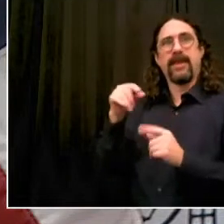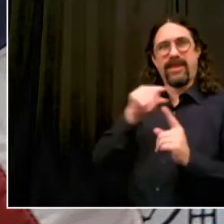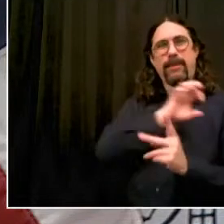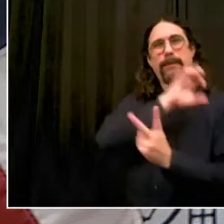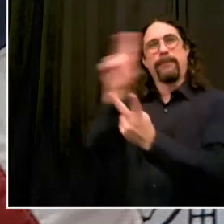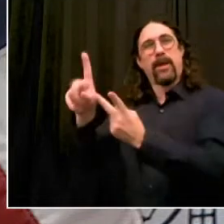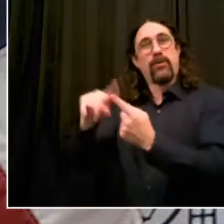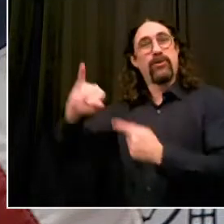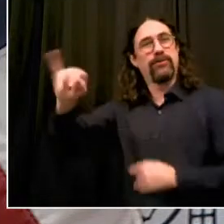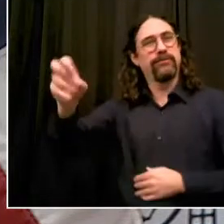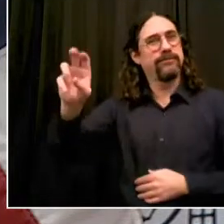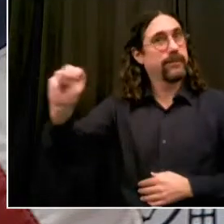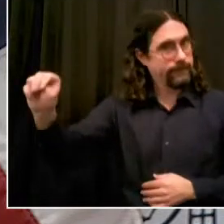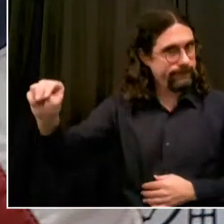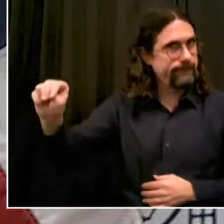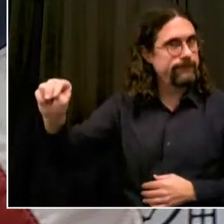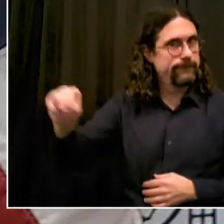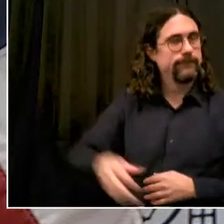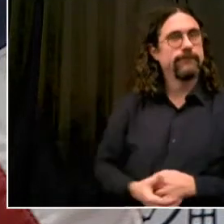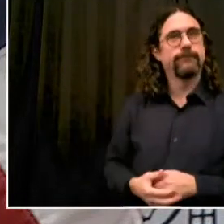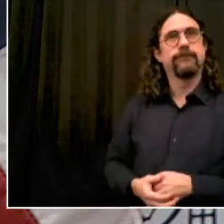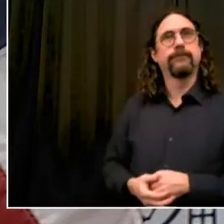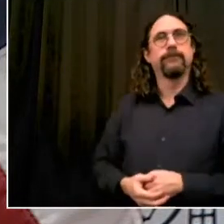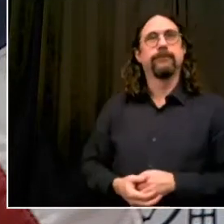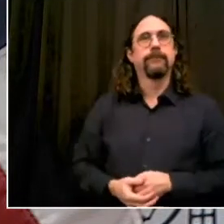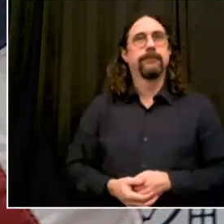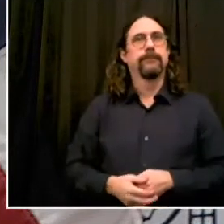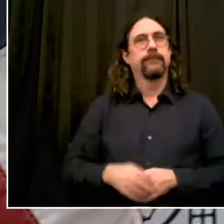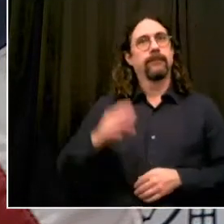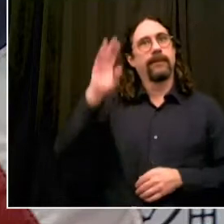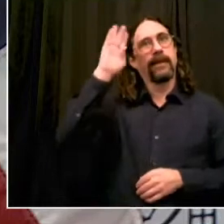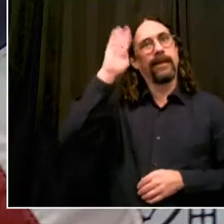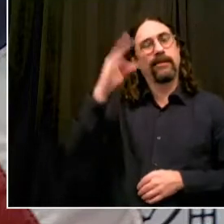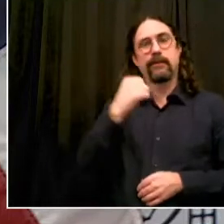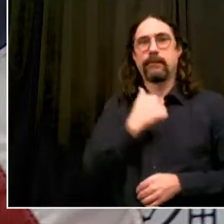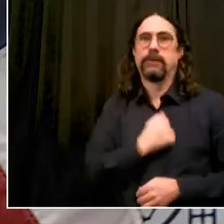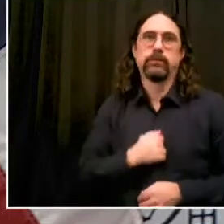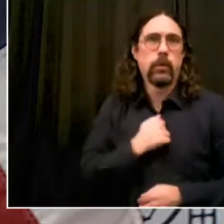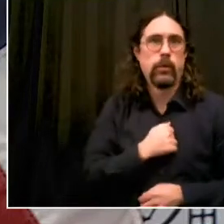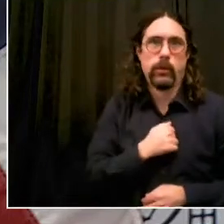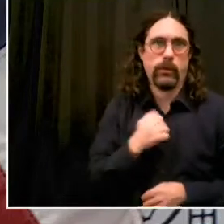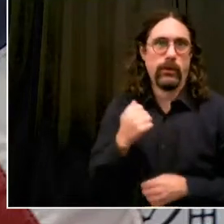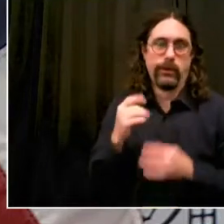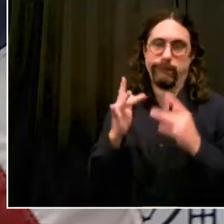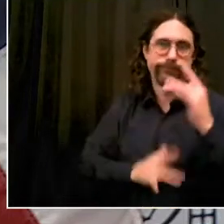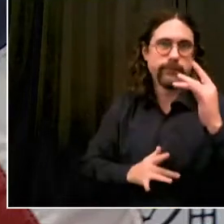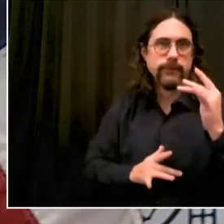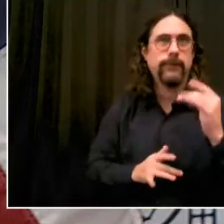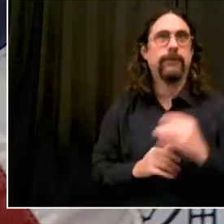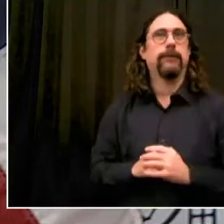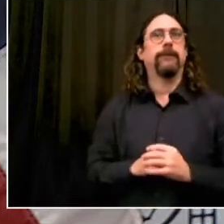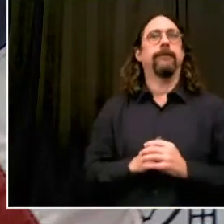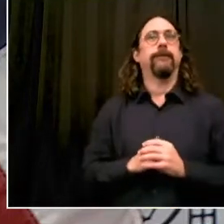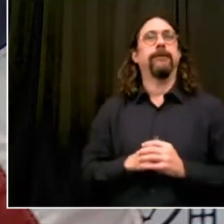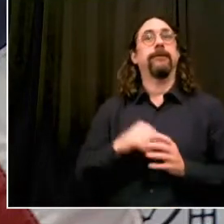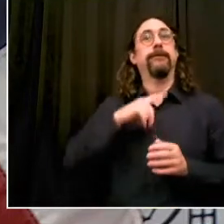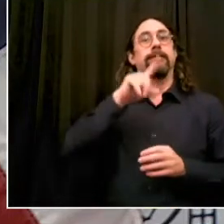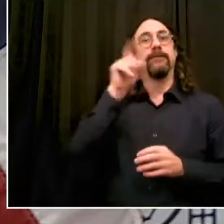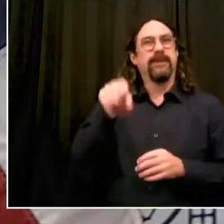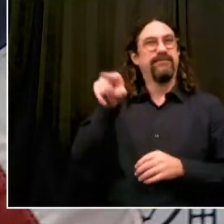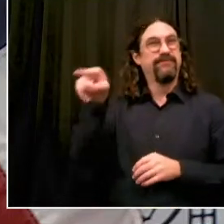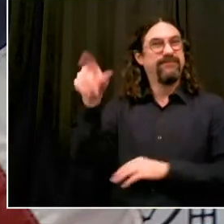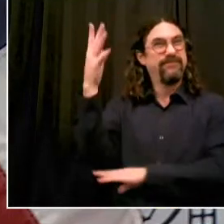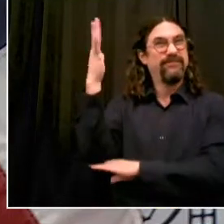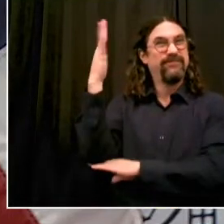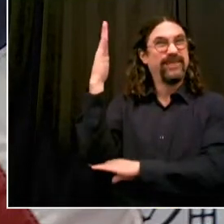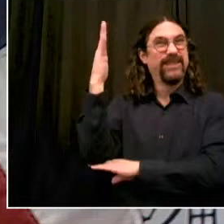control crowds around the tree, and will that include any street closures here around 30 Rock? Thanks. Thank you, Jen.